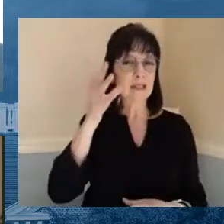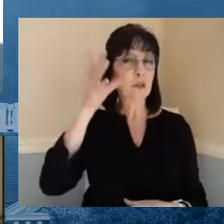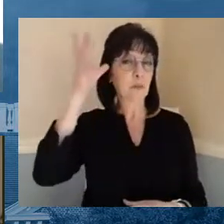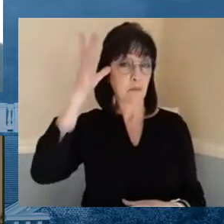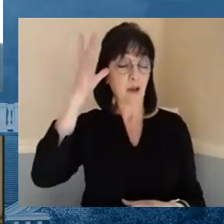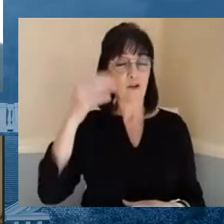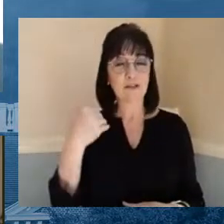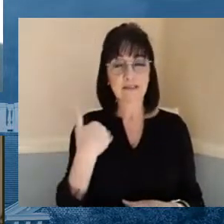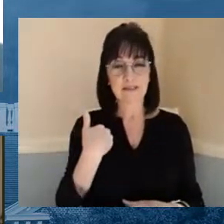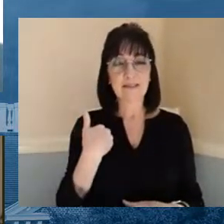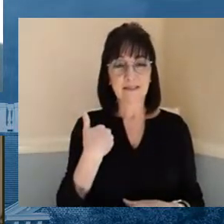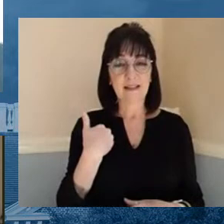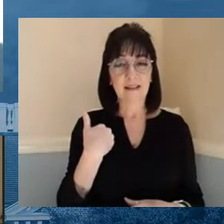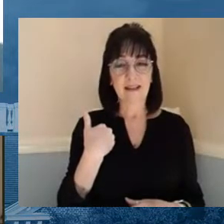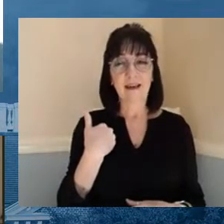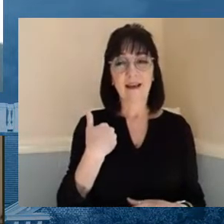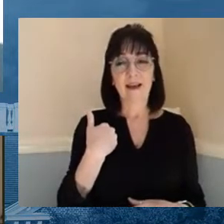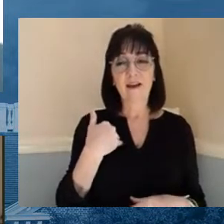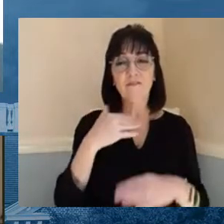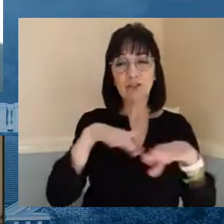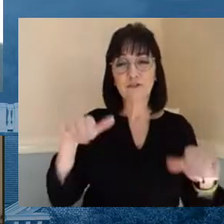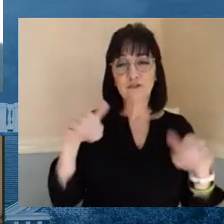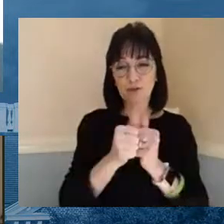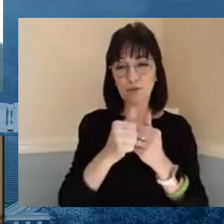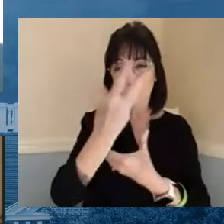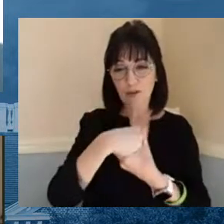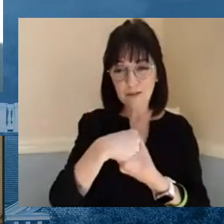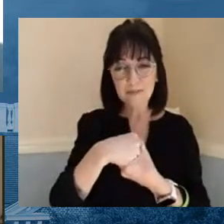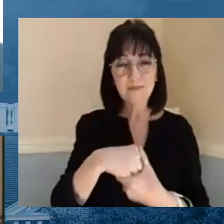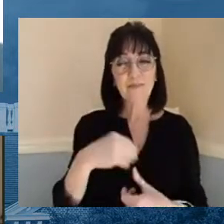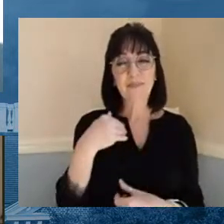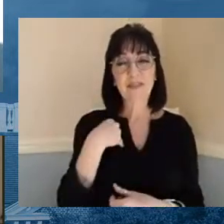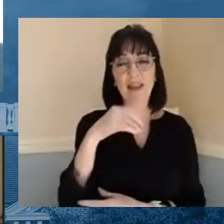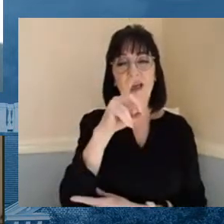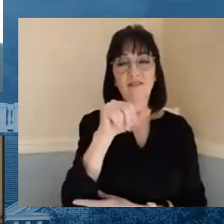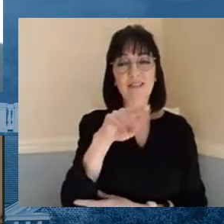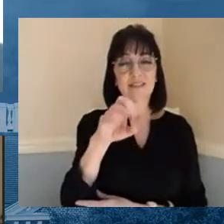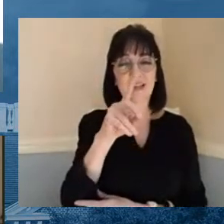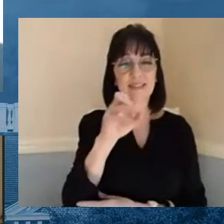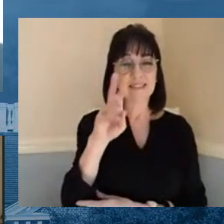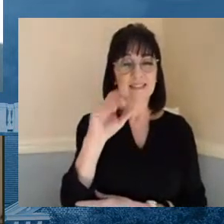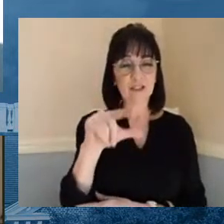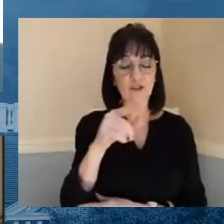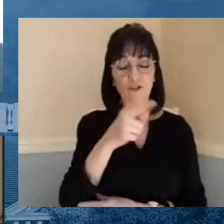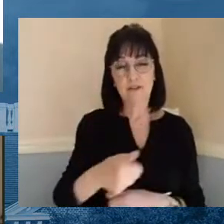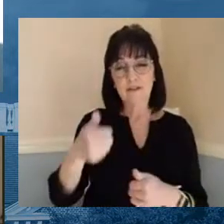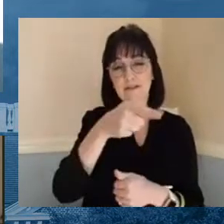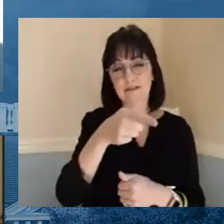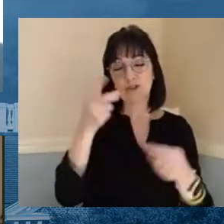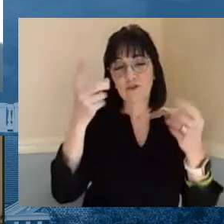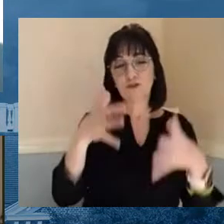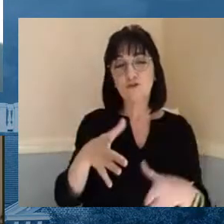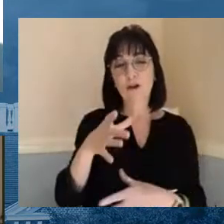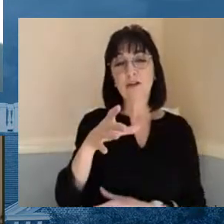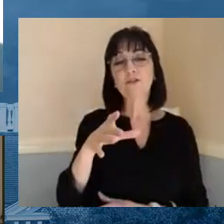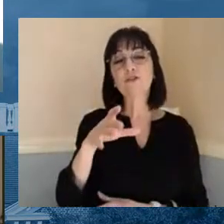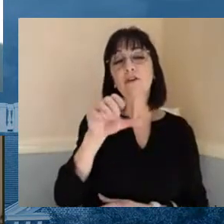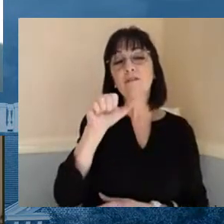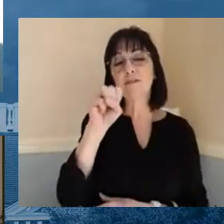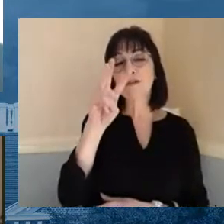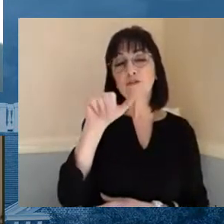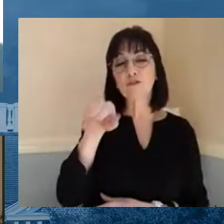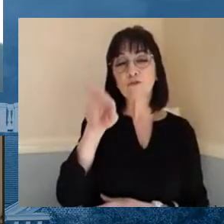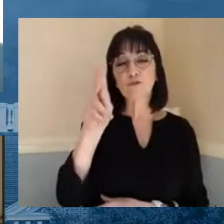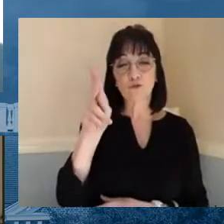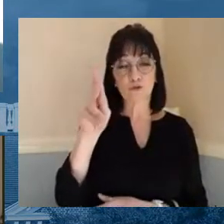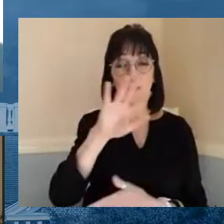autistic person. We have Diane Treadwell-Deering, who's the director of the Swank Autism Center at Nemours DuPont